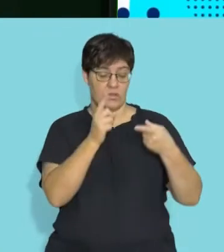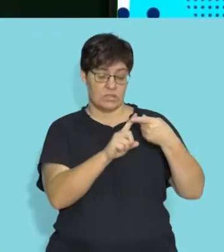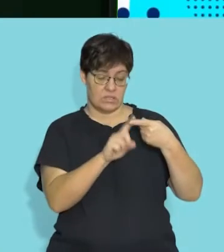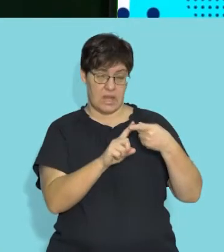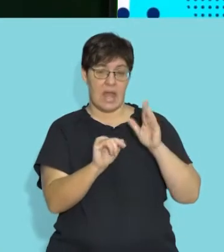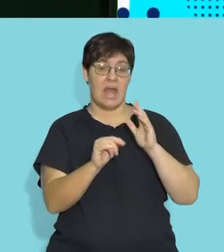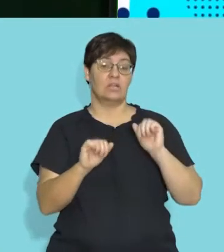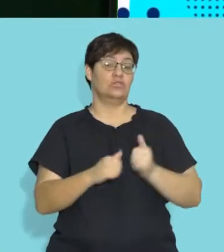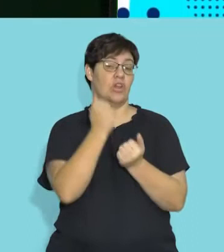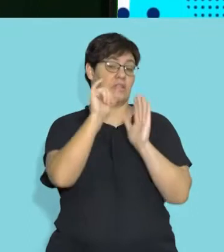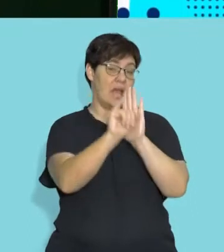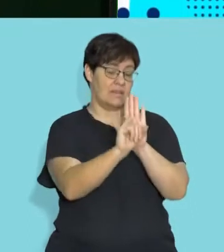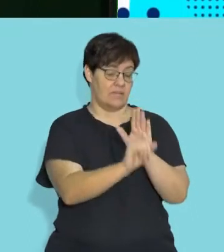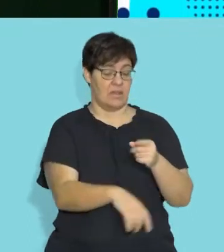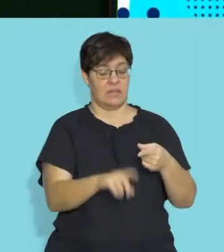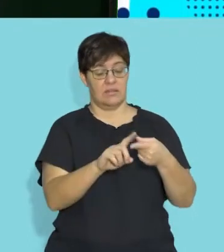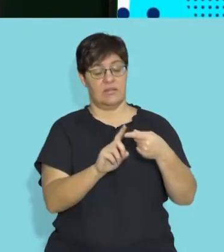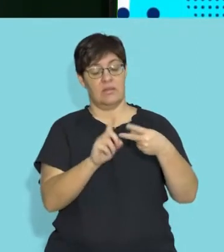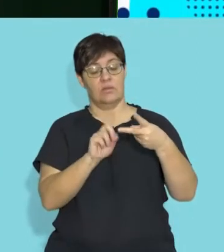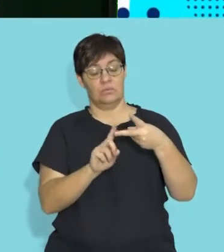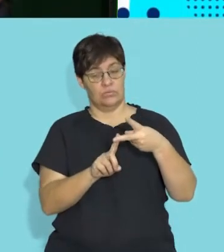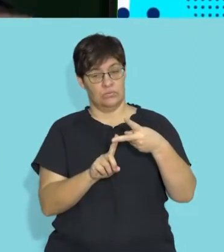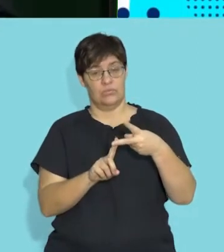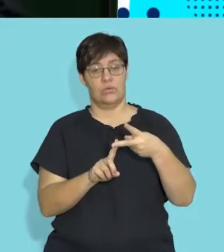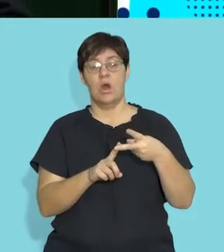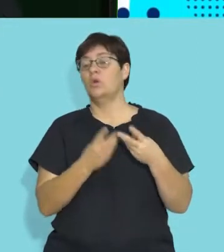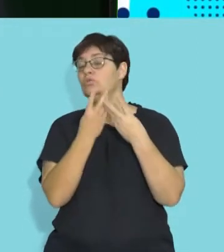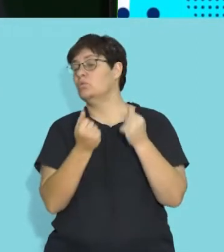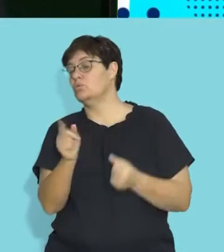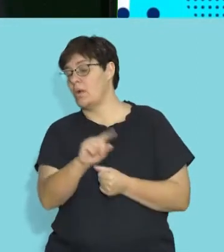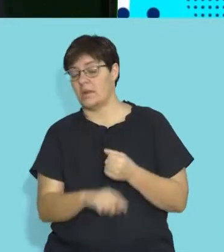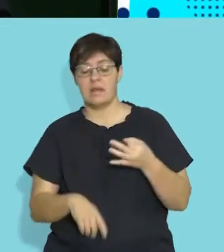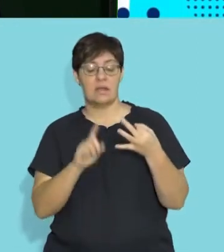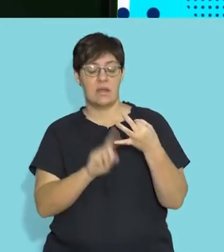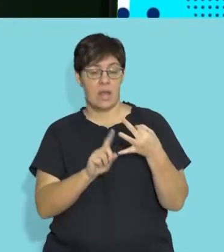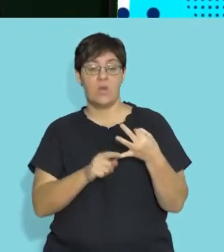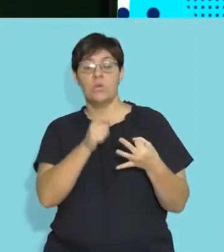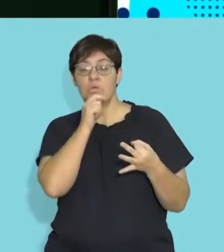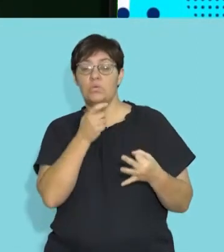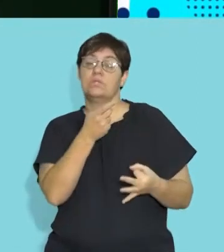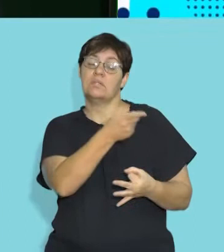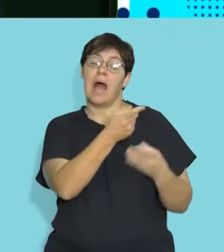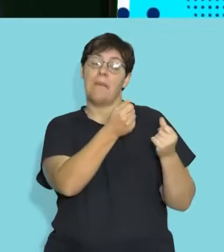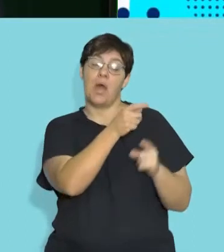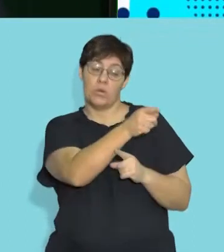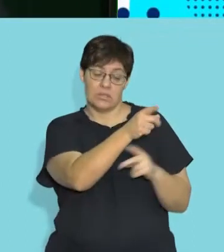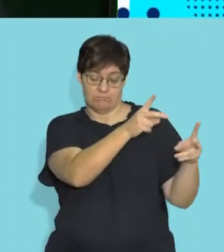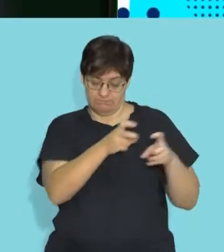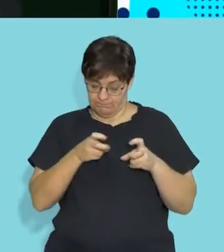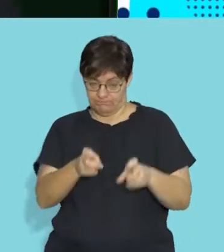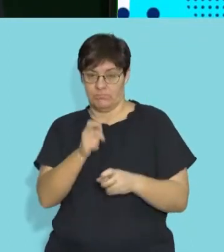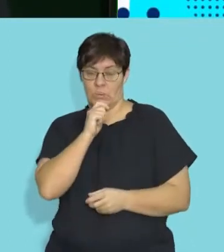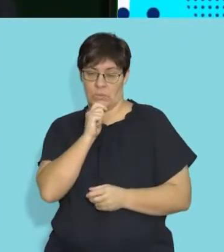identify the challenge, right? Number two is to offer the solution. And number three, use figures to